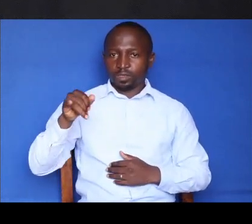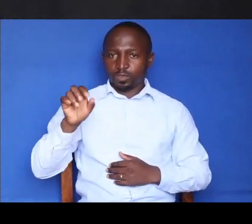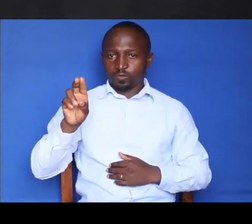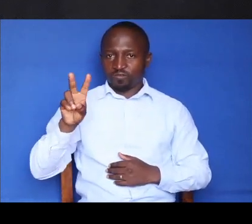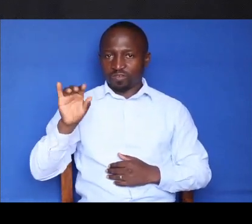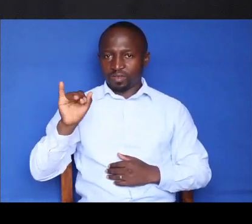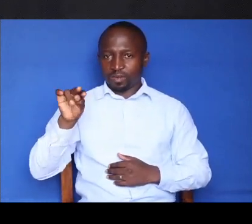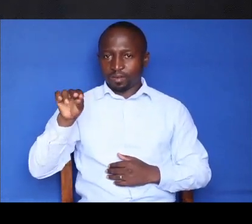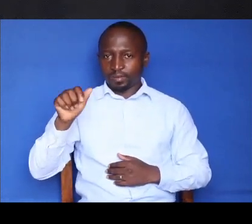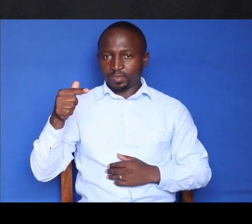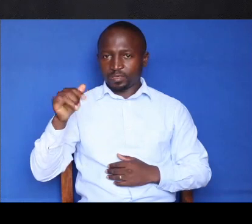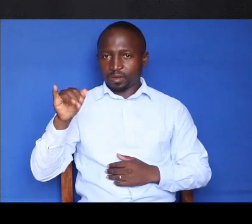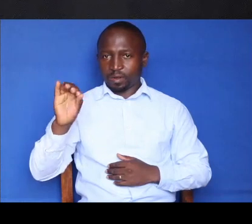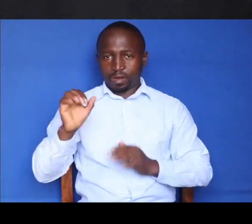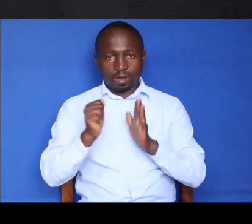rejuvenation.